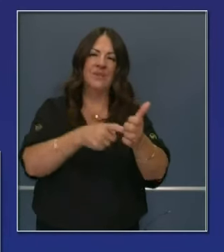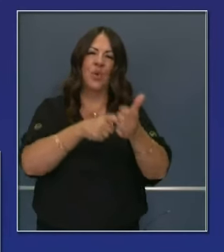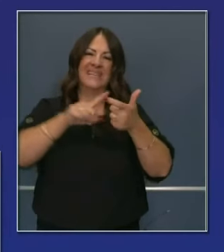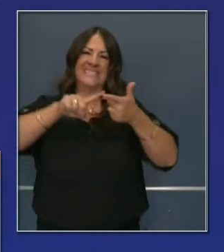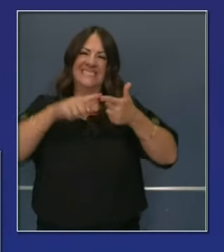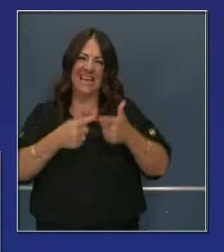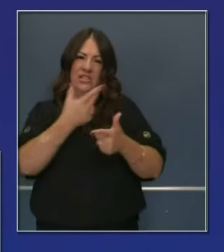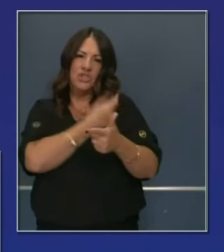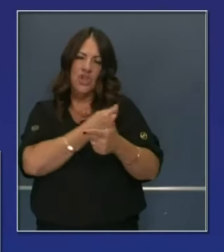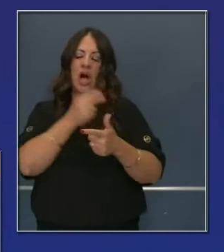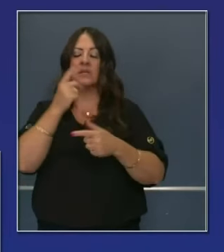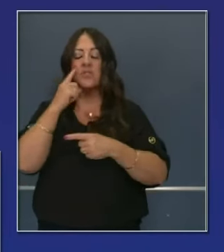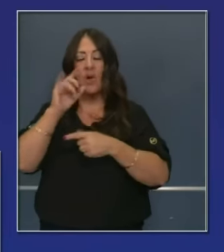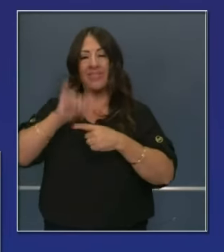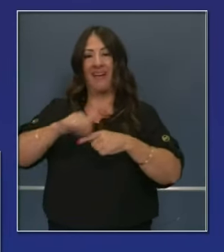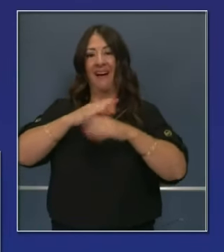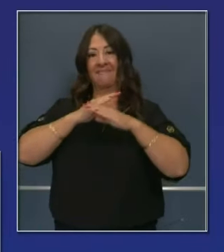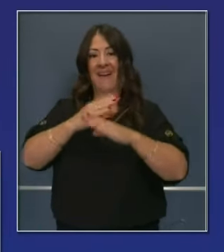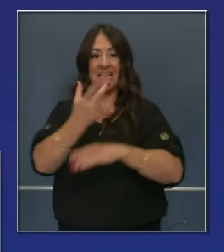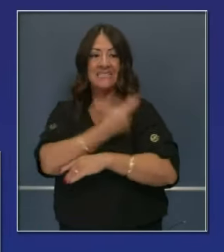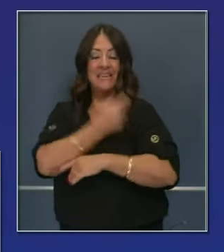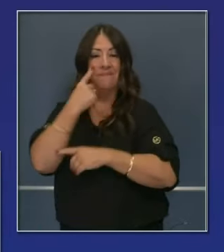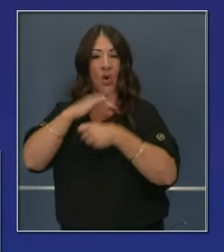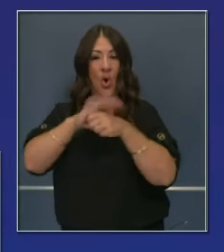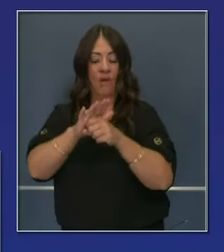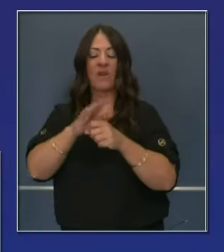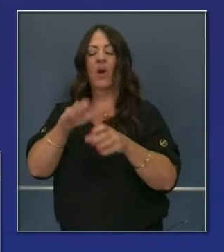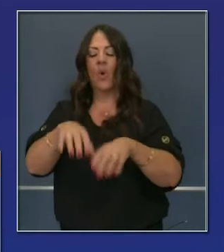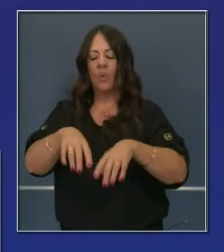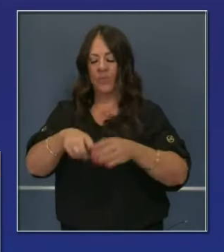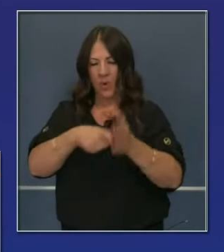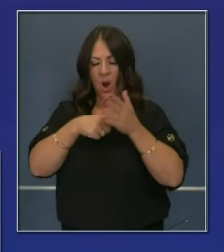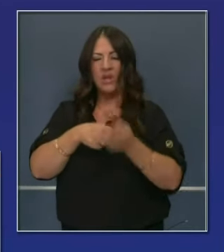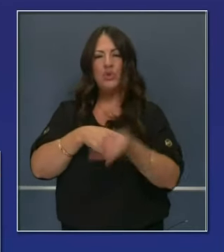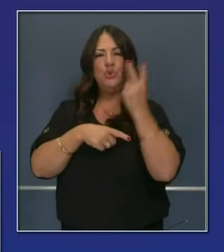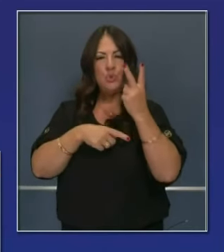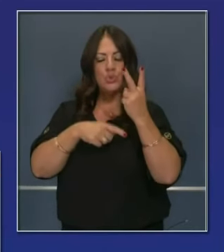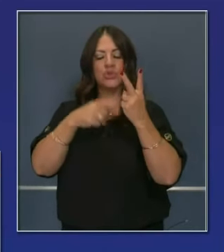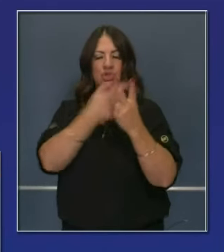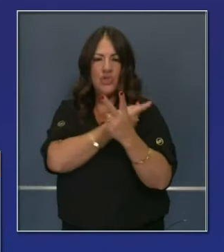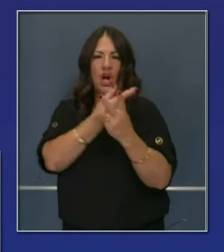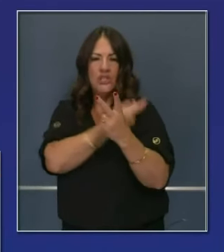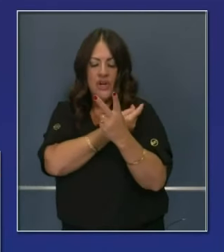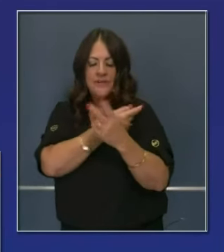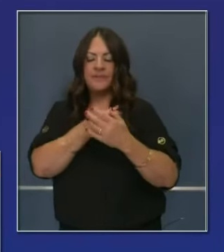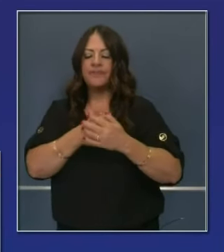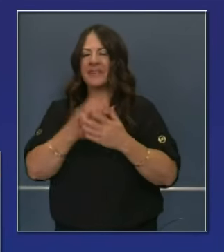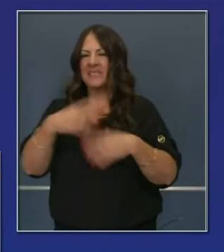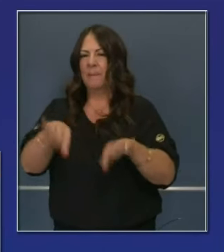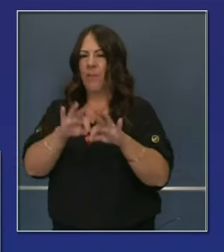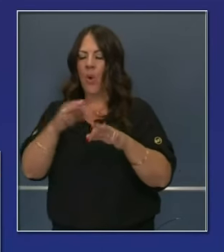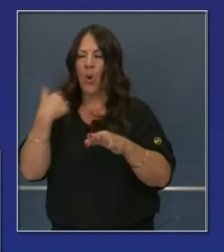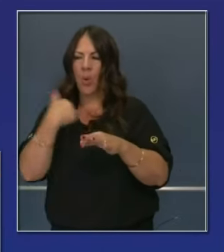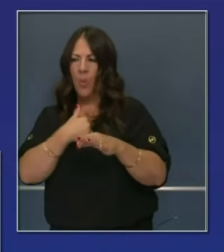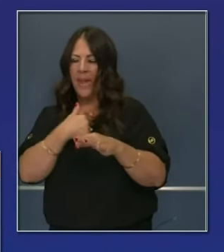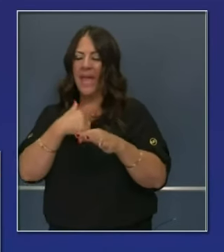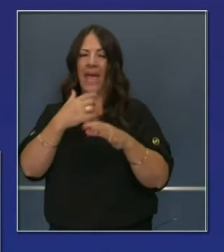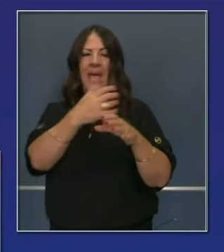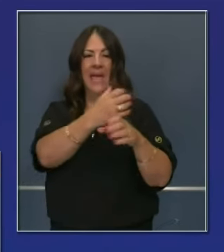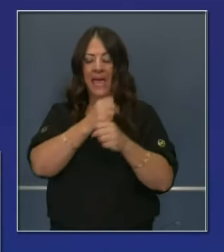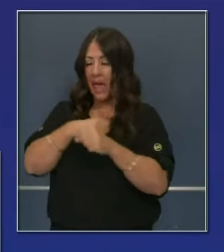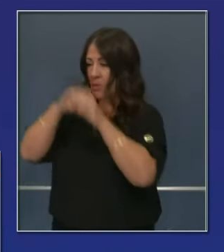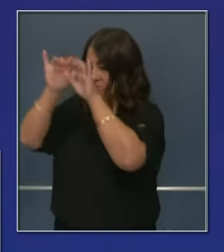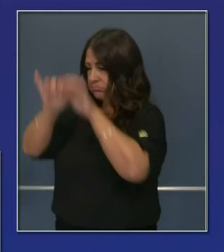between federal government and the state, privacy considerations always in play. Obviously, notifications from the state